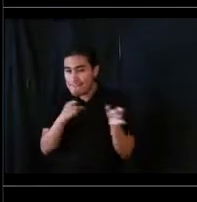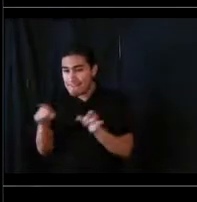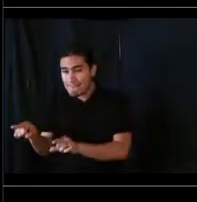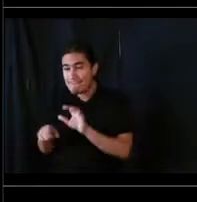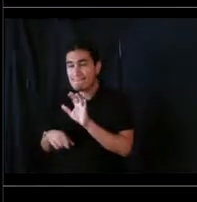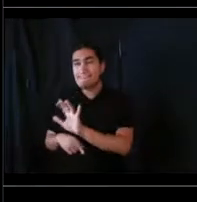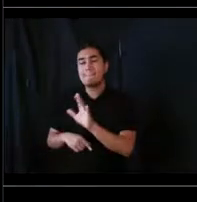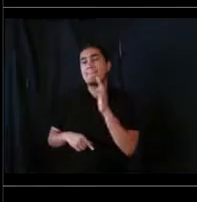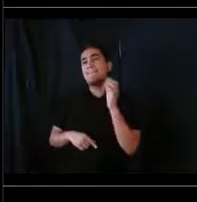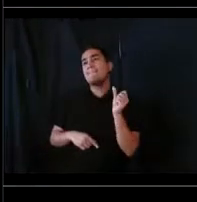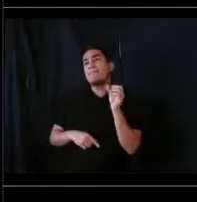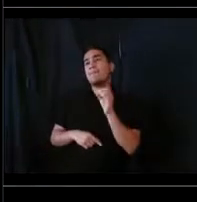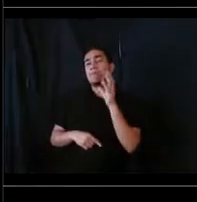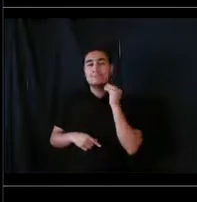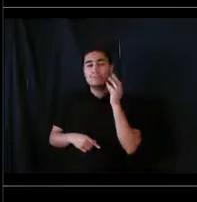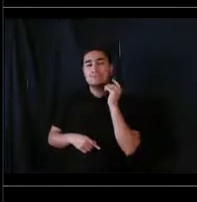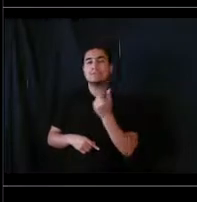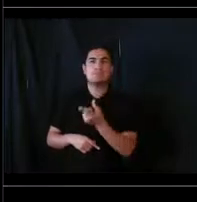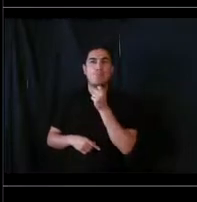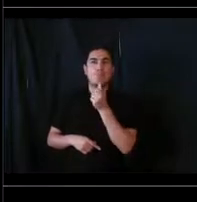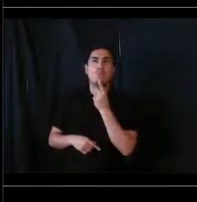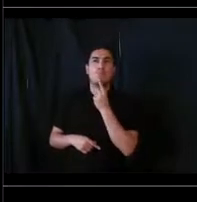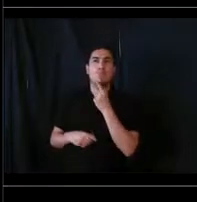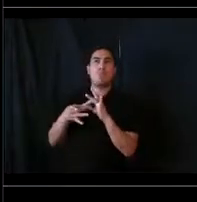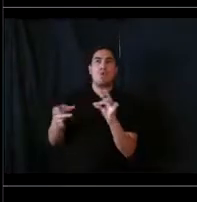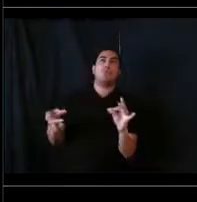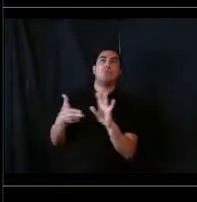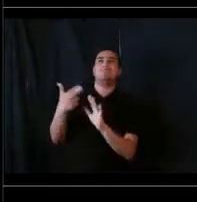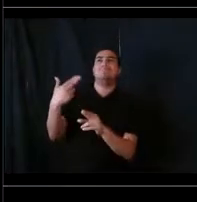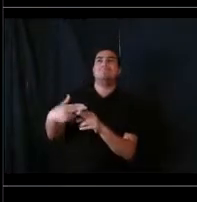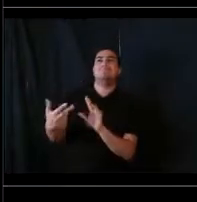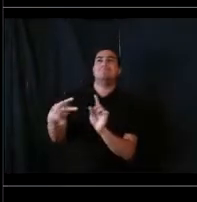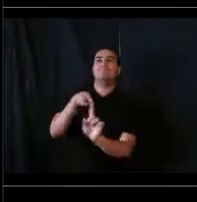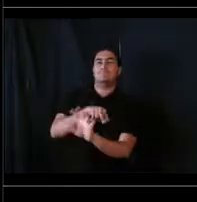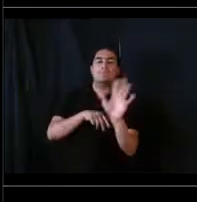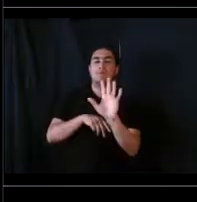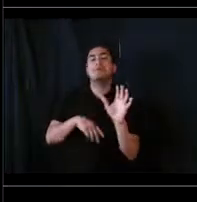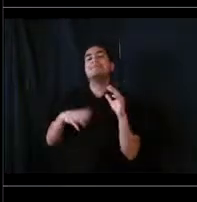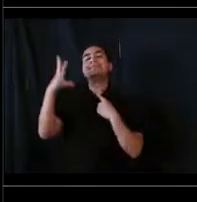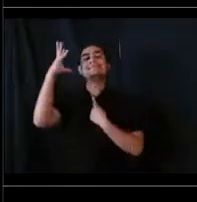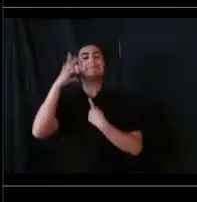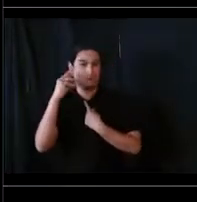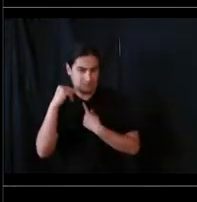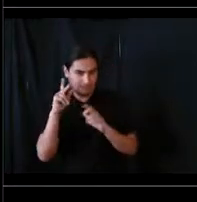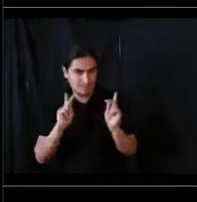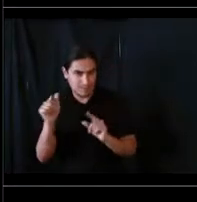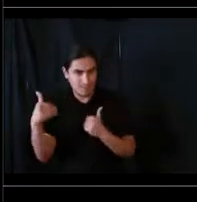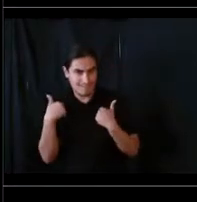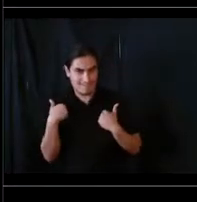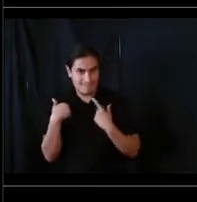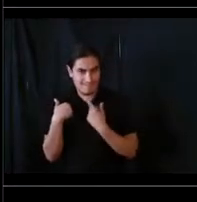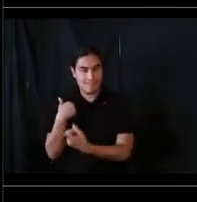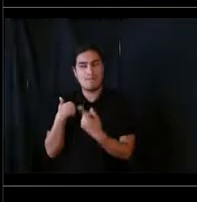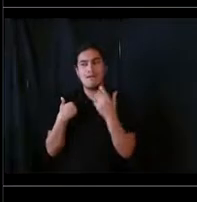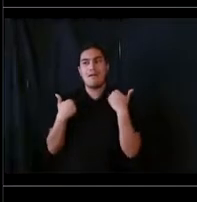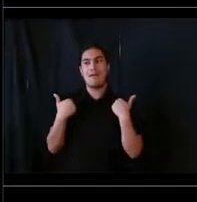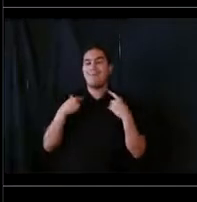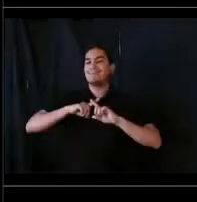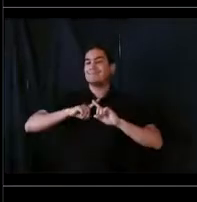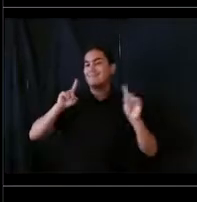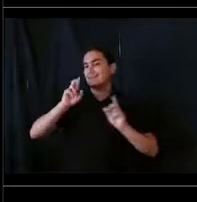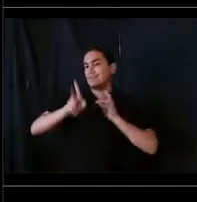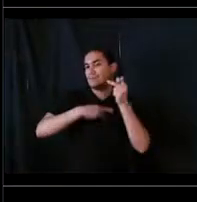the experience i'm not going to call it perception i'm going to call it experience of folks that i would agree with that there is a different type of